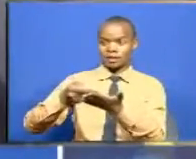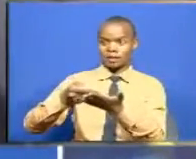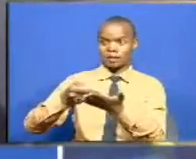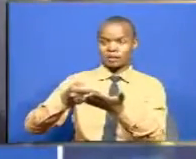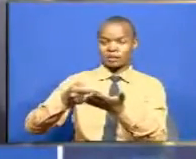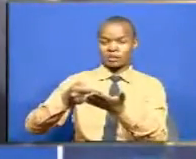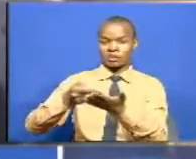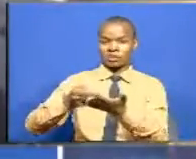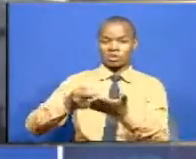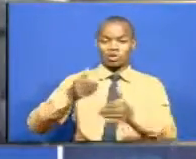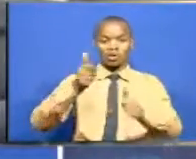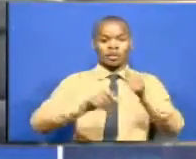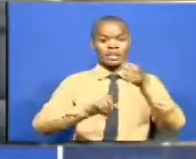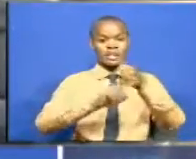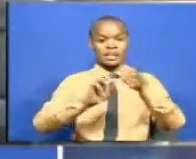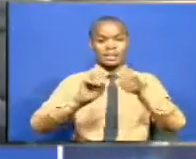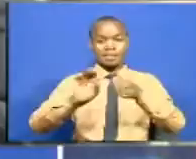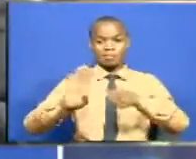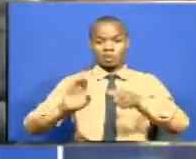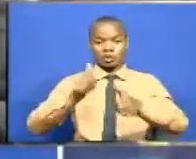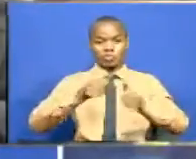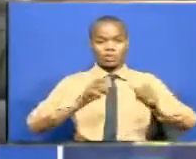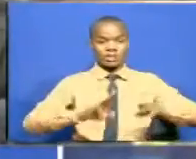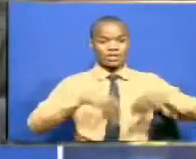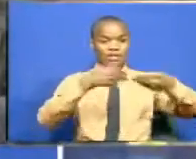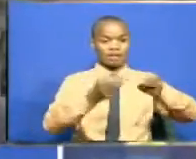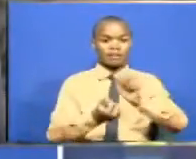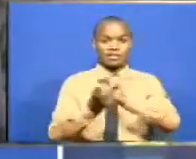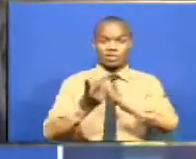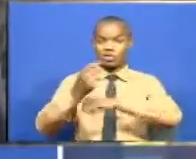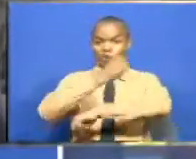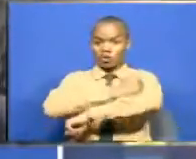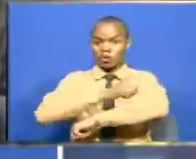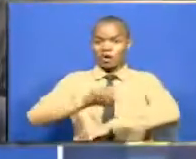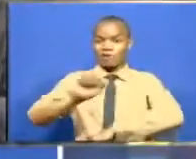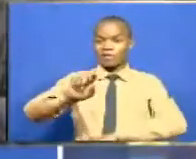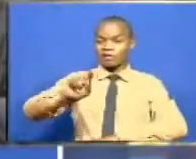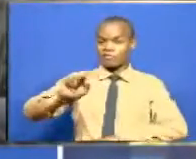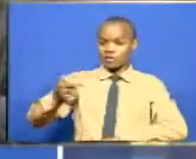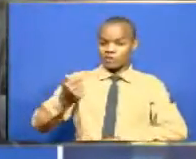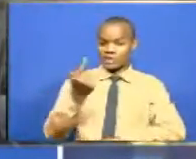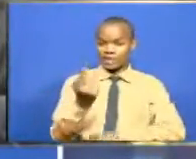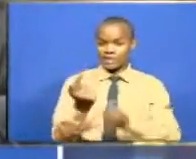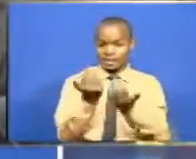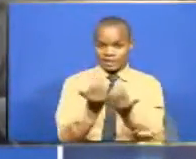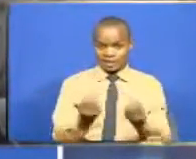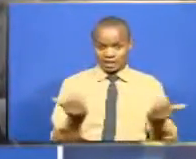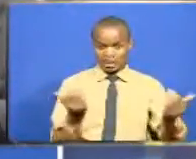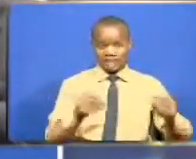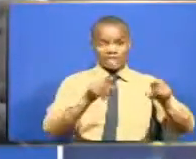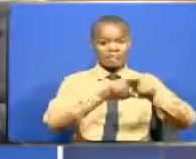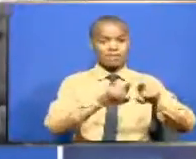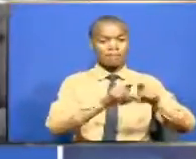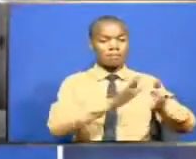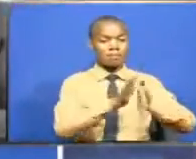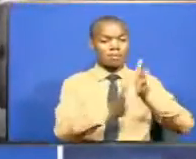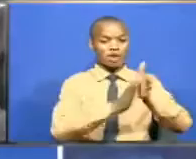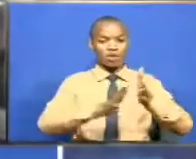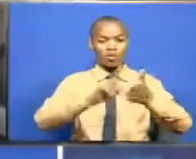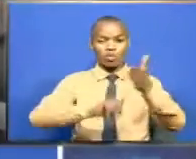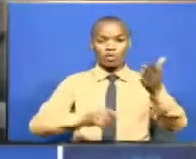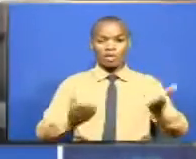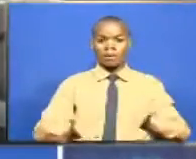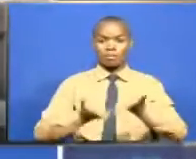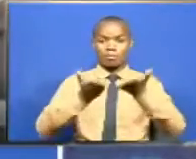60 billion that we usually release to our secondary schools, 5,000 shillings per child that we set aside for maintenance and improvement